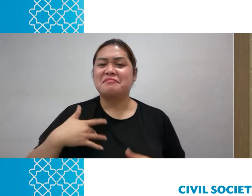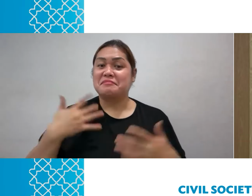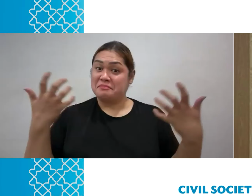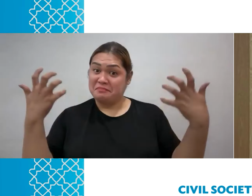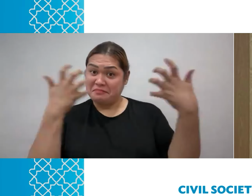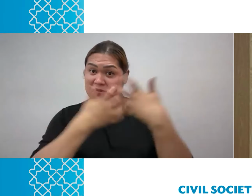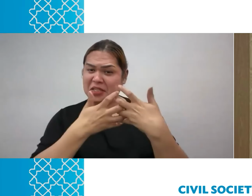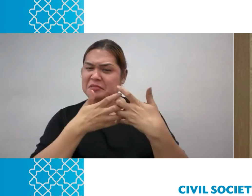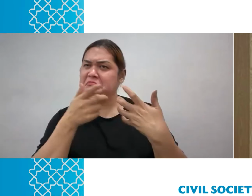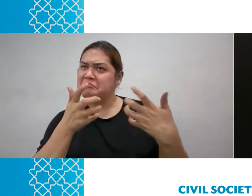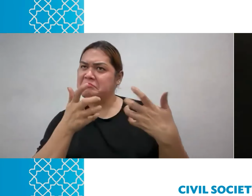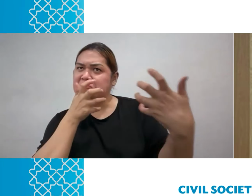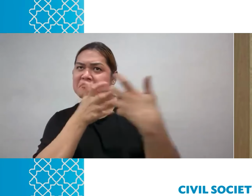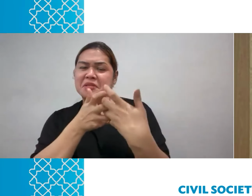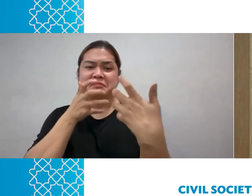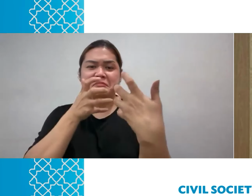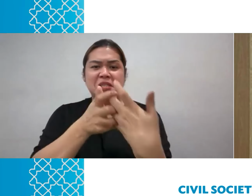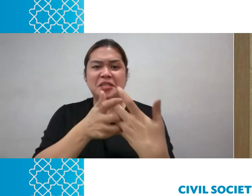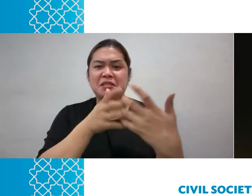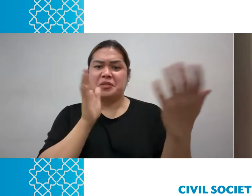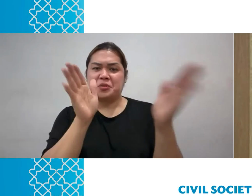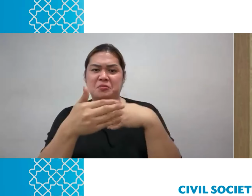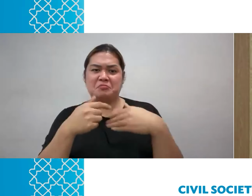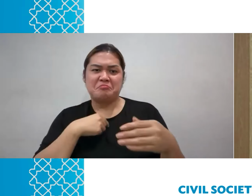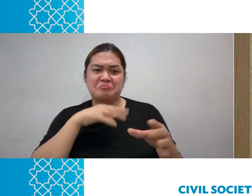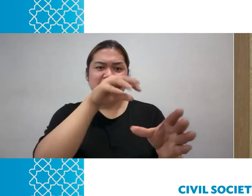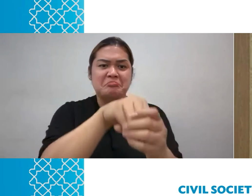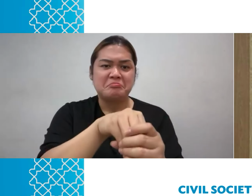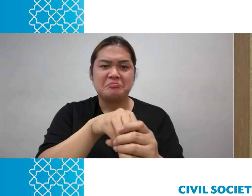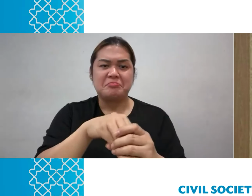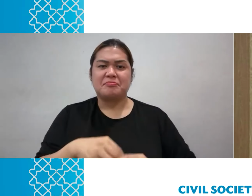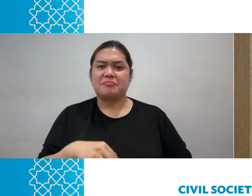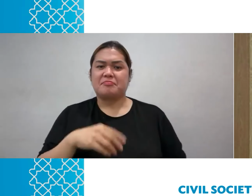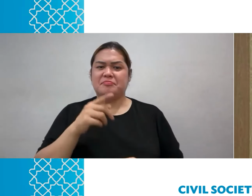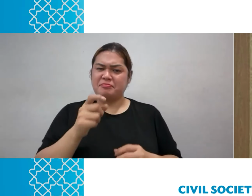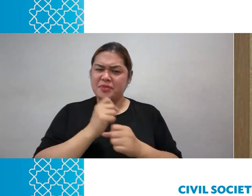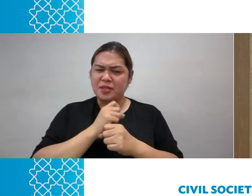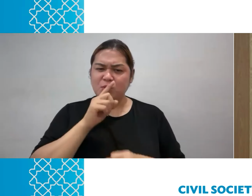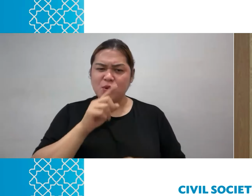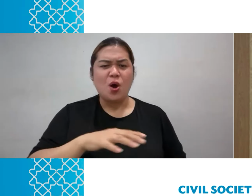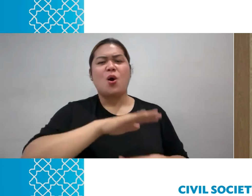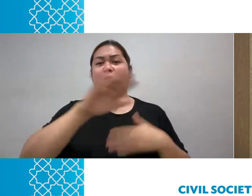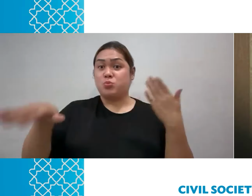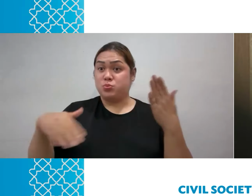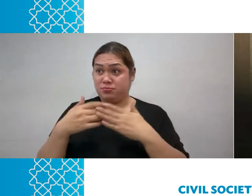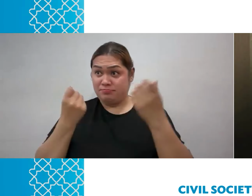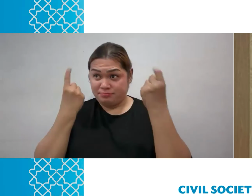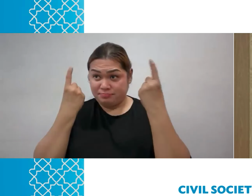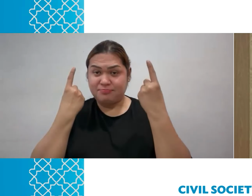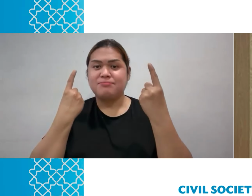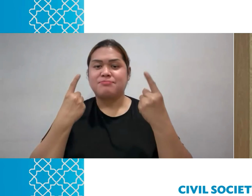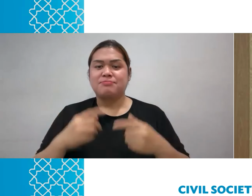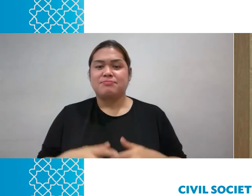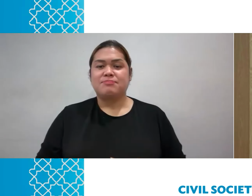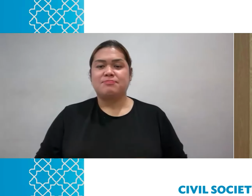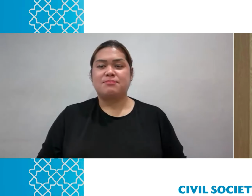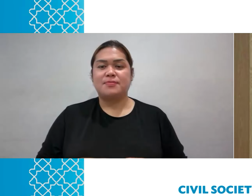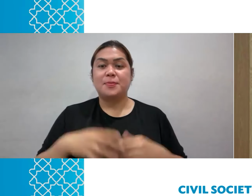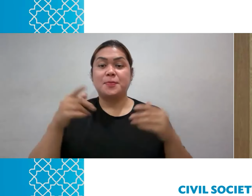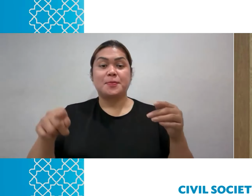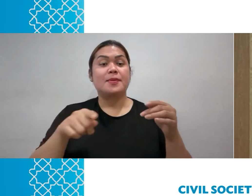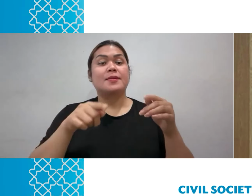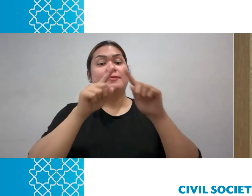not. So just to make sure we are all on the same page, if you see a statement or hear something, even